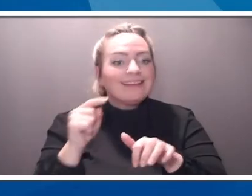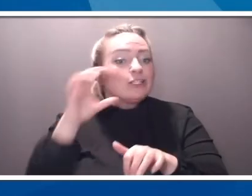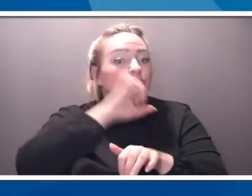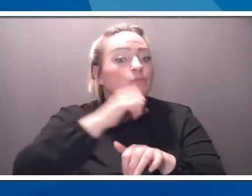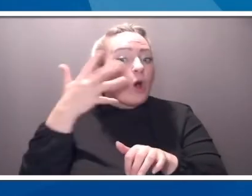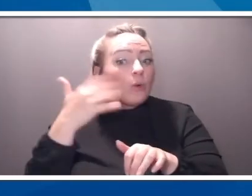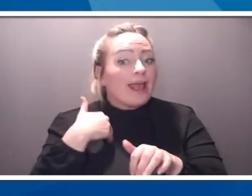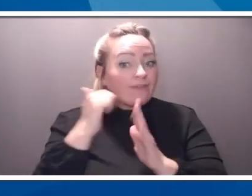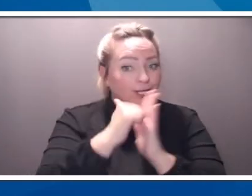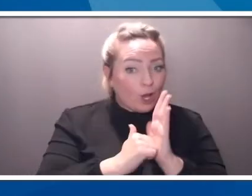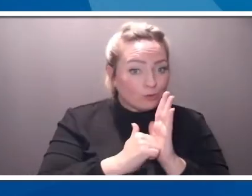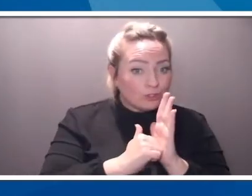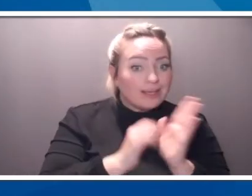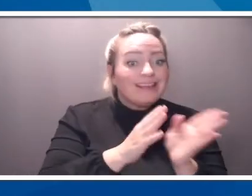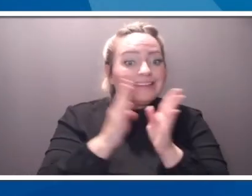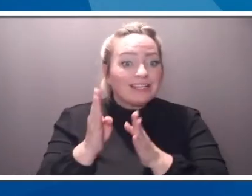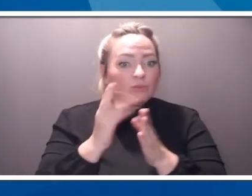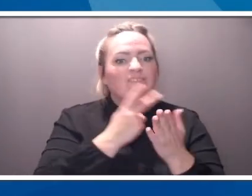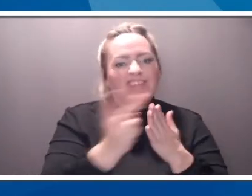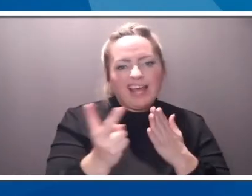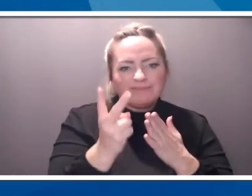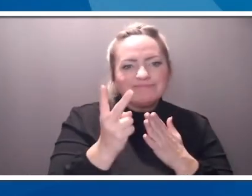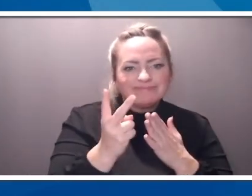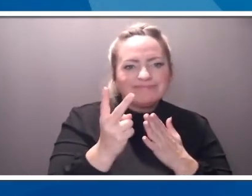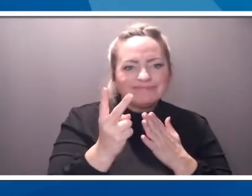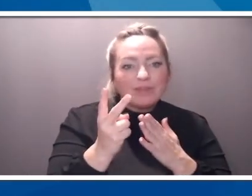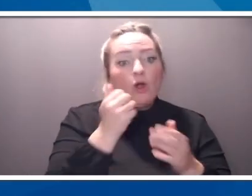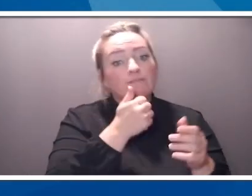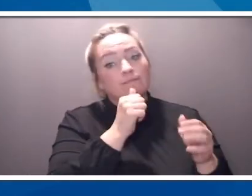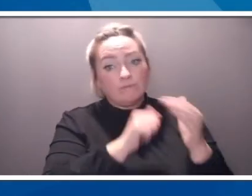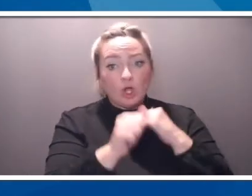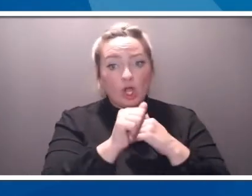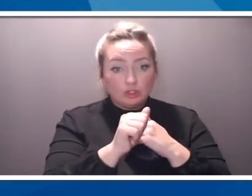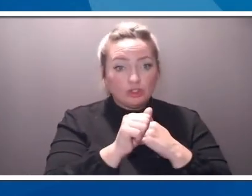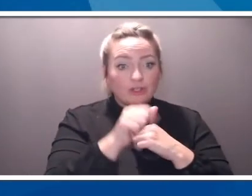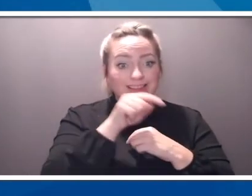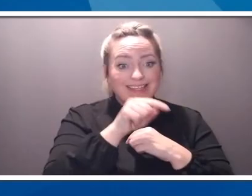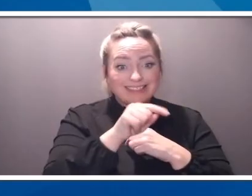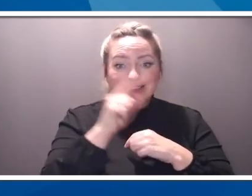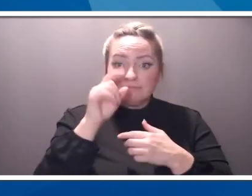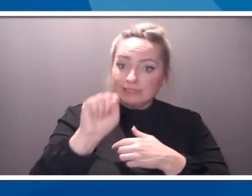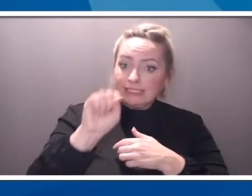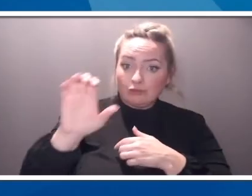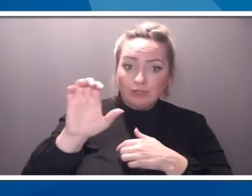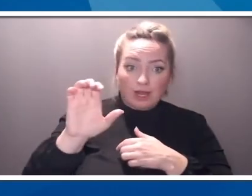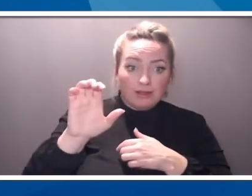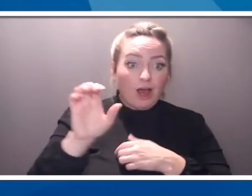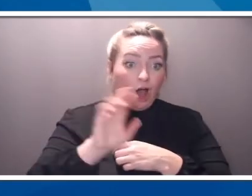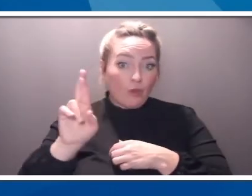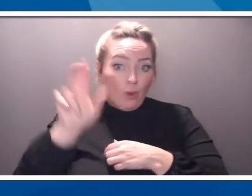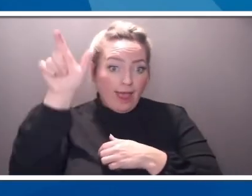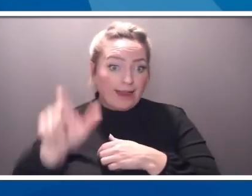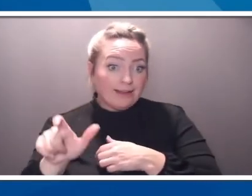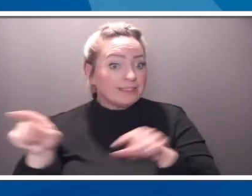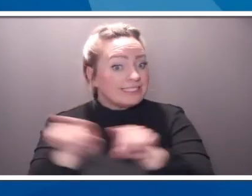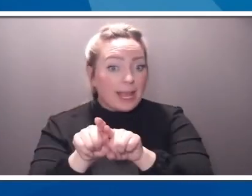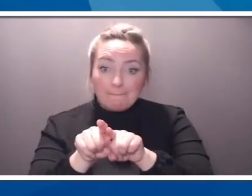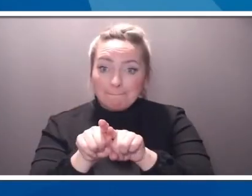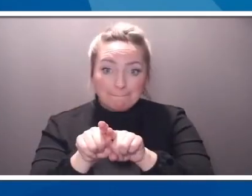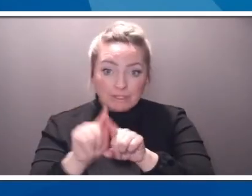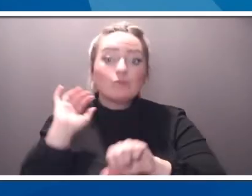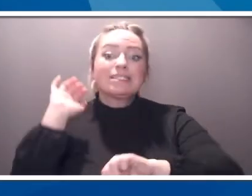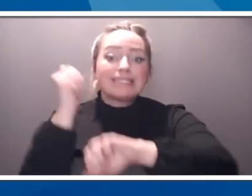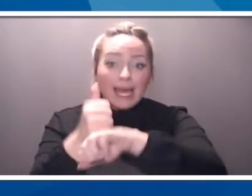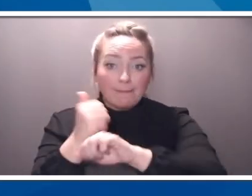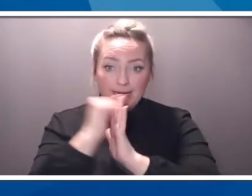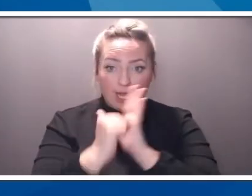what I see. This assumes that I've already got an account. This would fail, or this would fall under the purview of this success criterion. On the right-hand